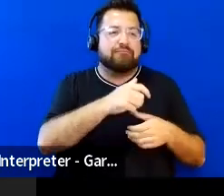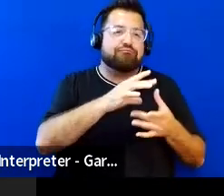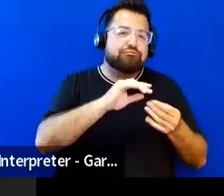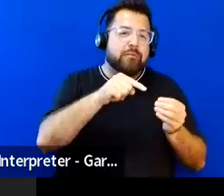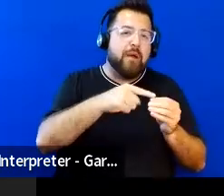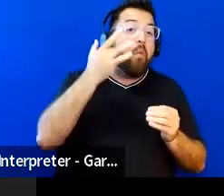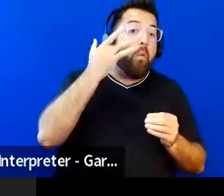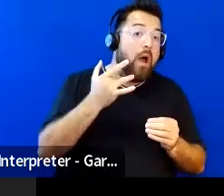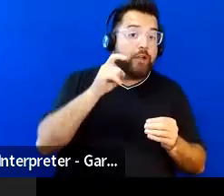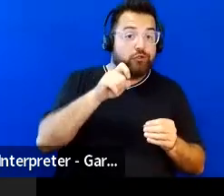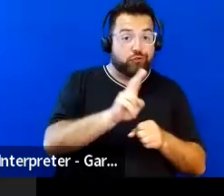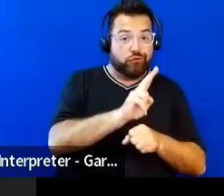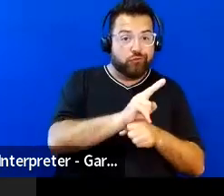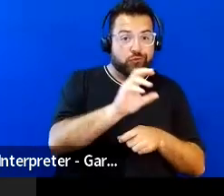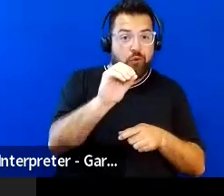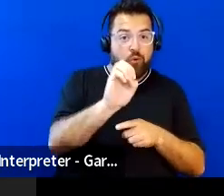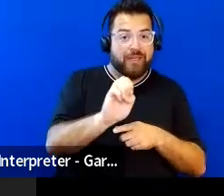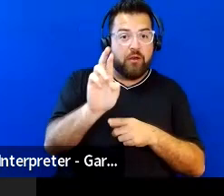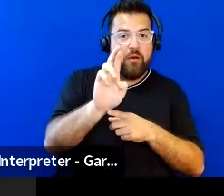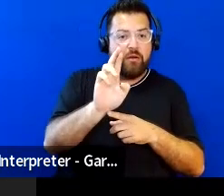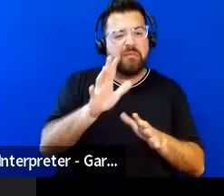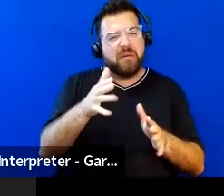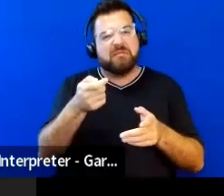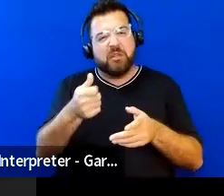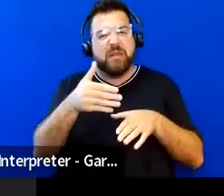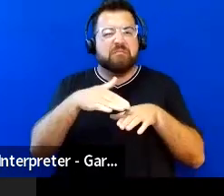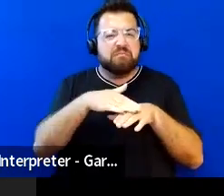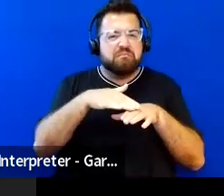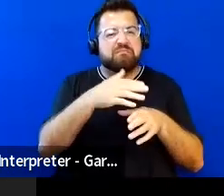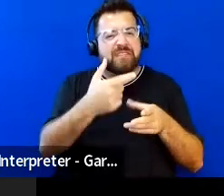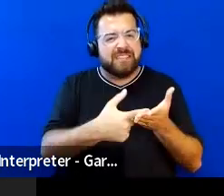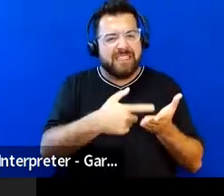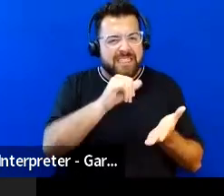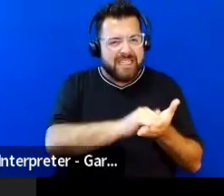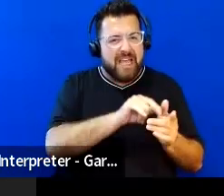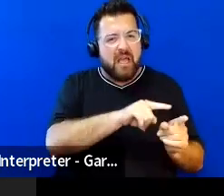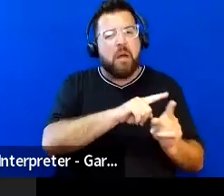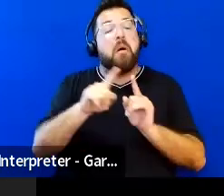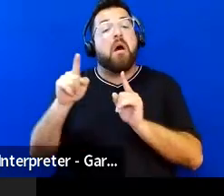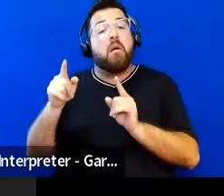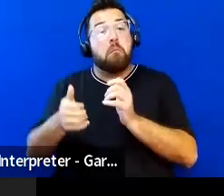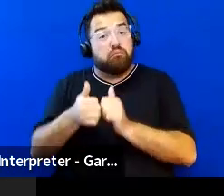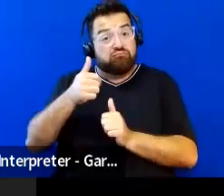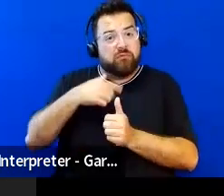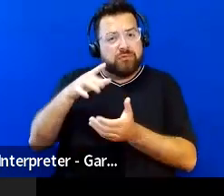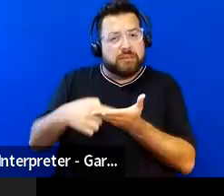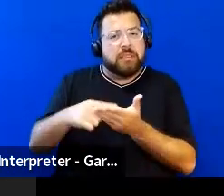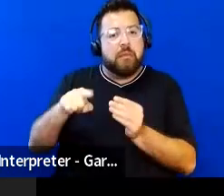little bit, but I'm going to talk a little bit about how to use